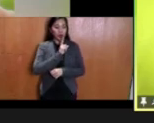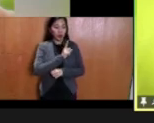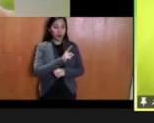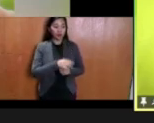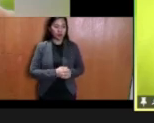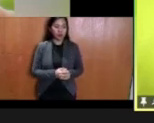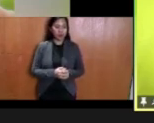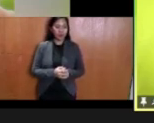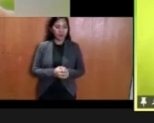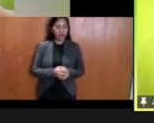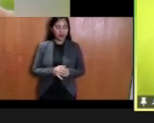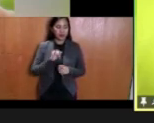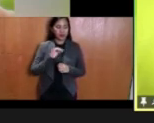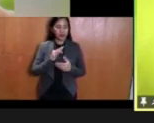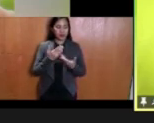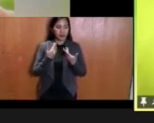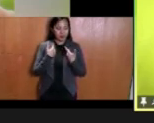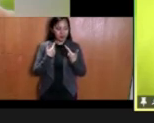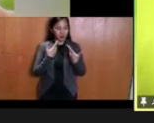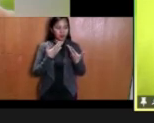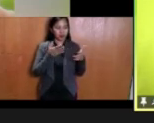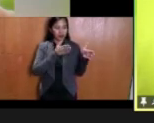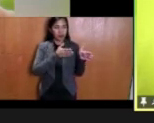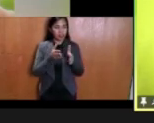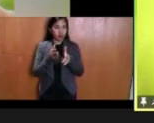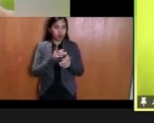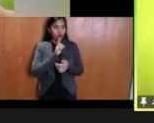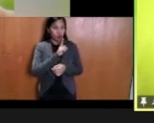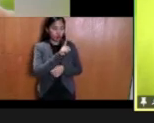coal plant? Is it true?